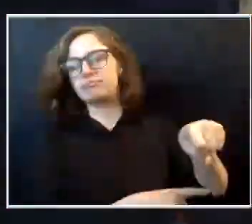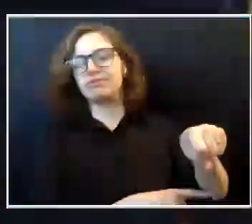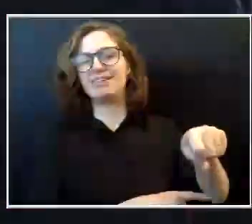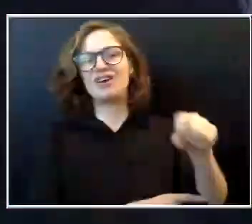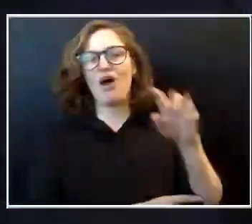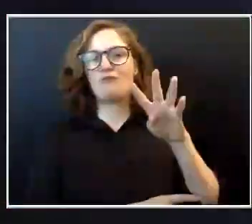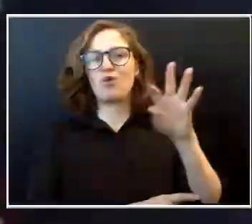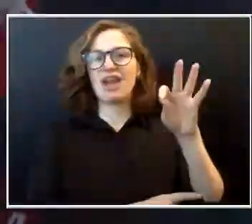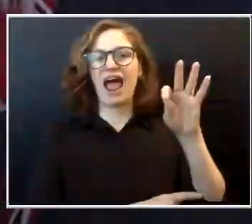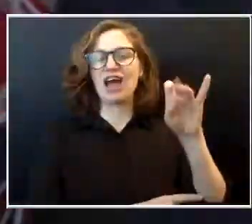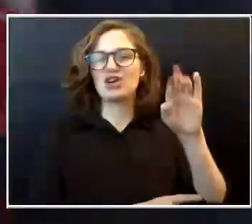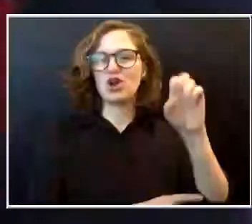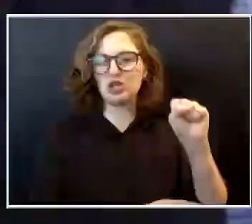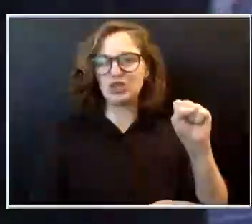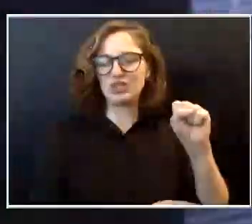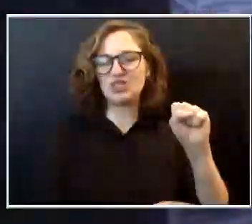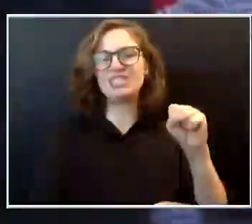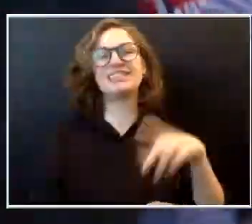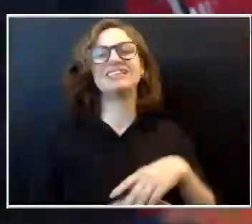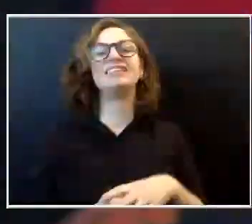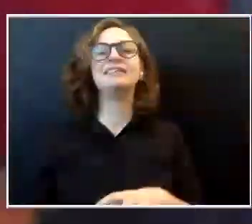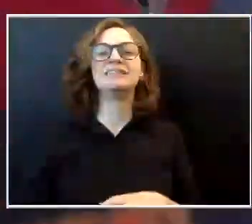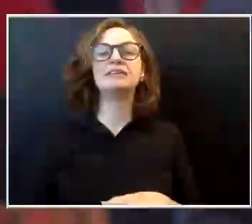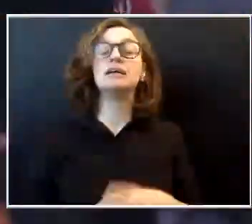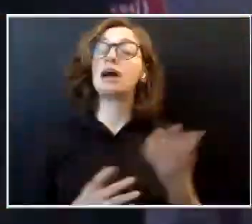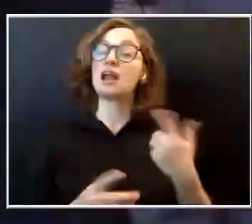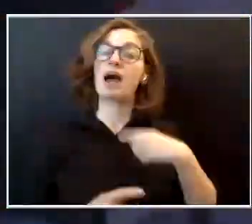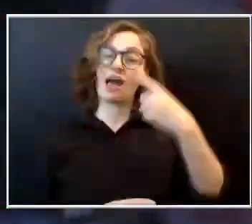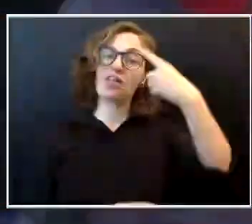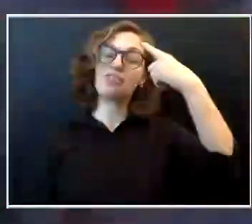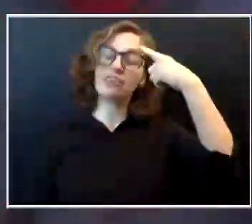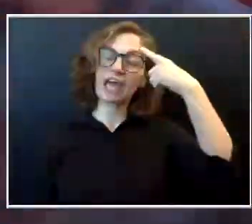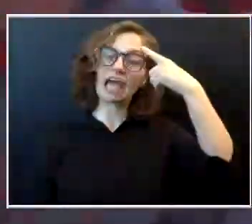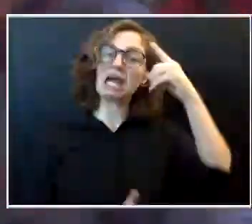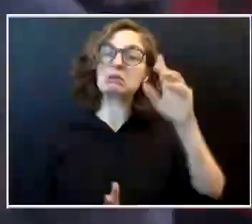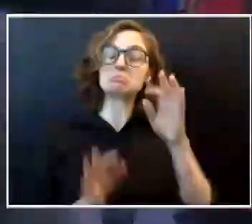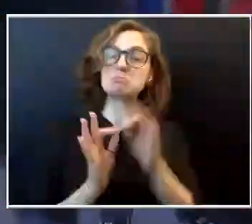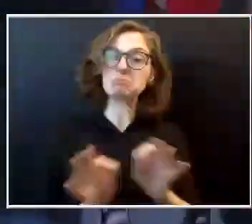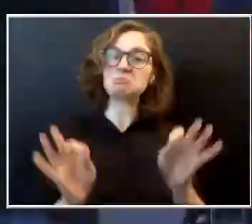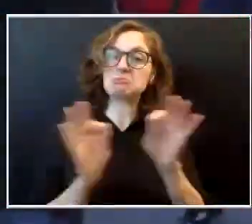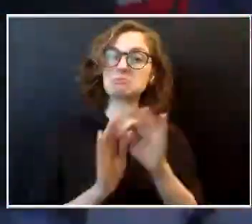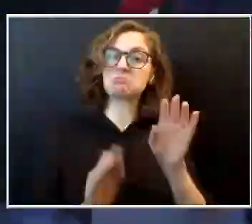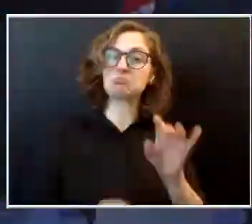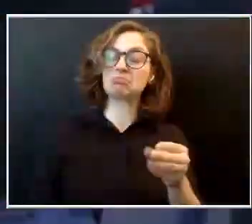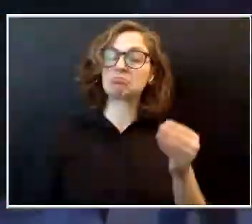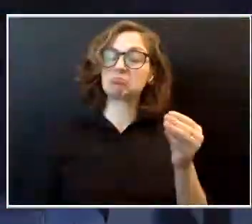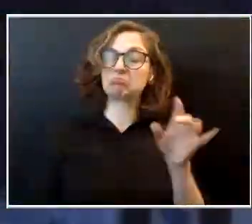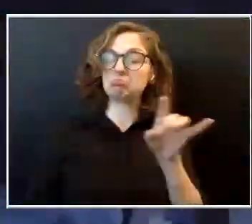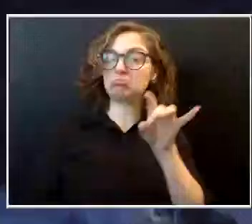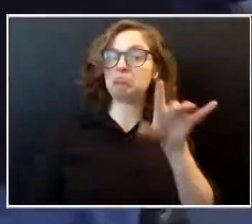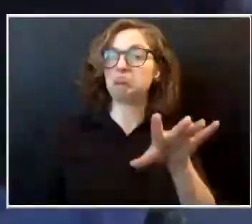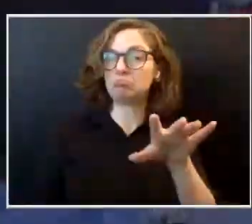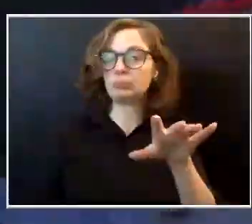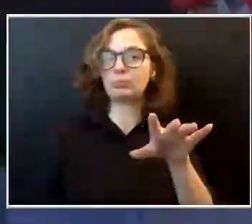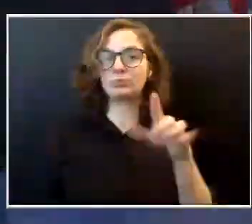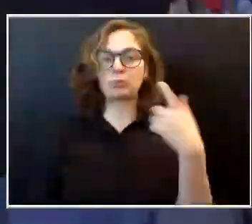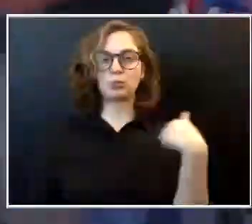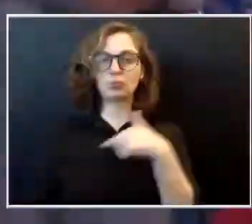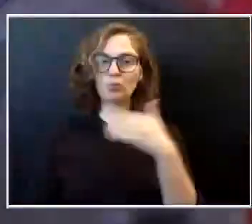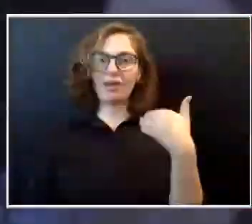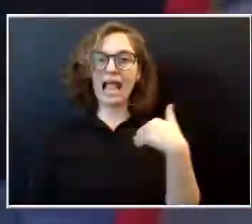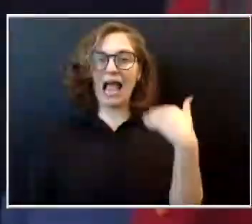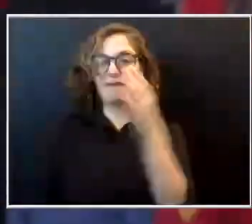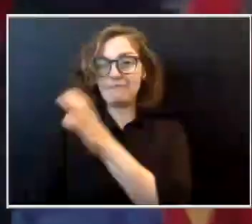overtime. And I think of note also is that we have a clinic right at the Truman